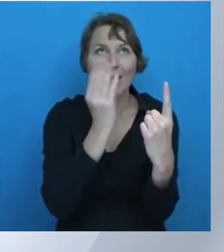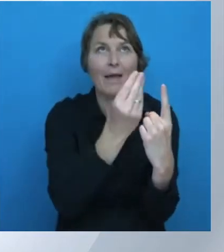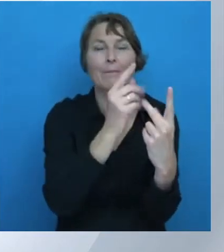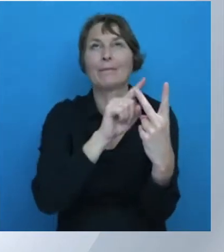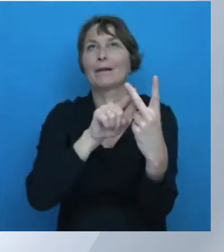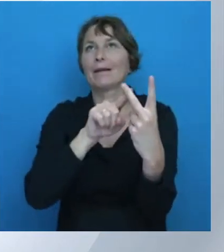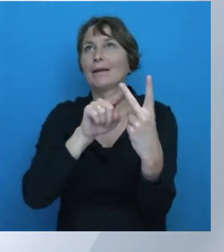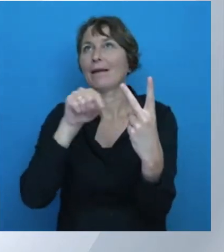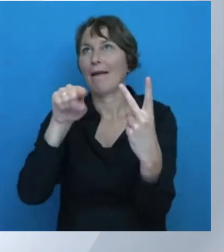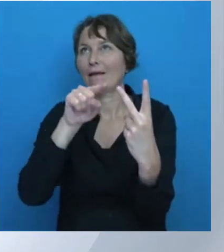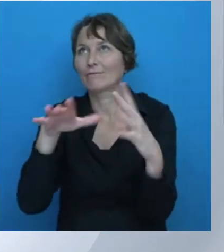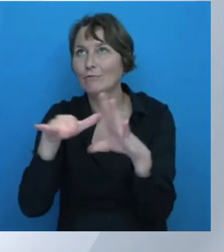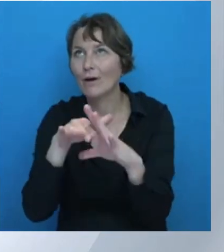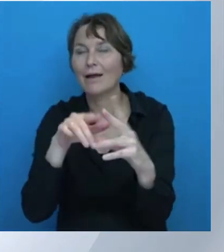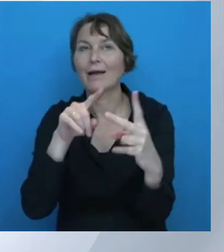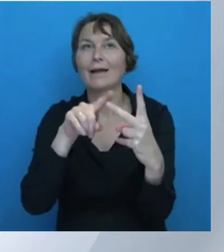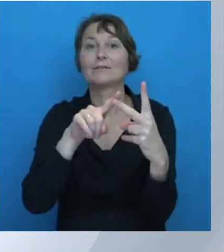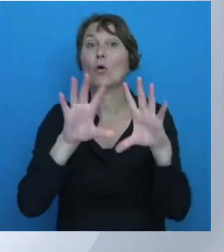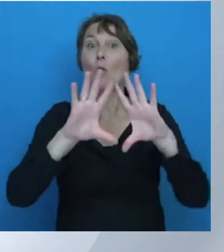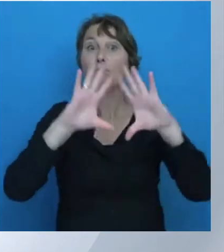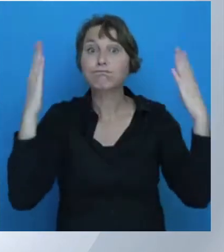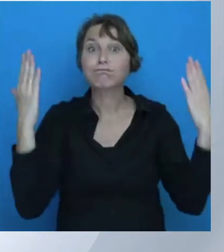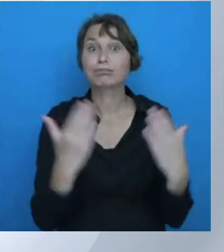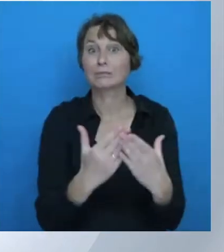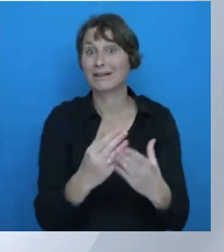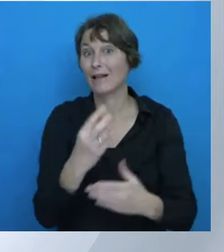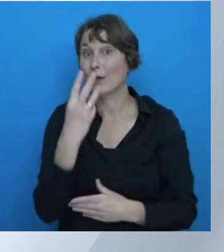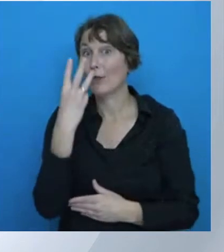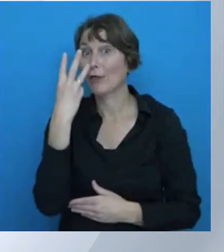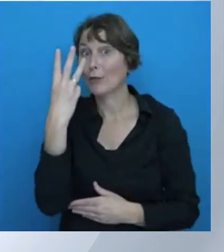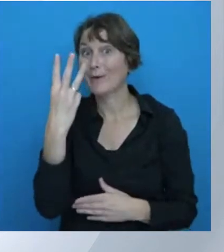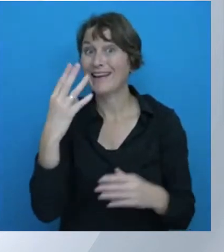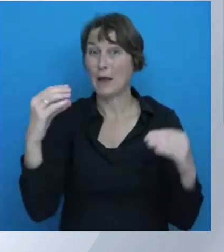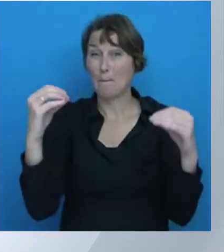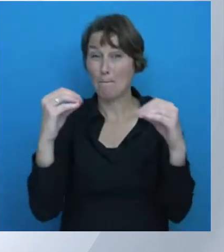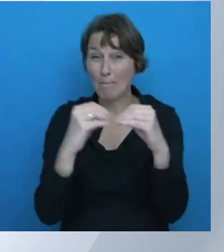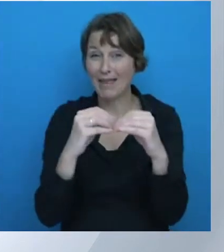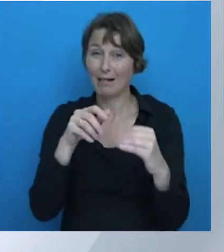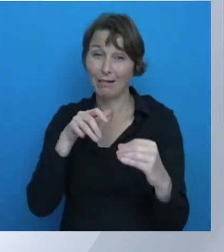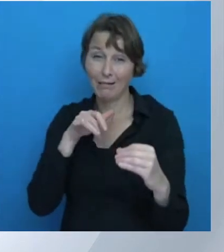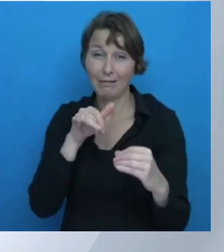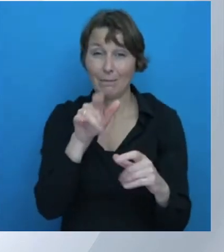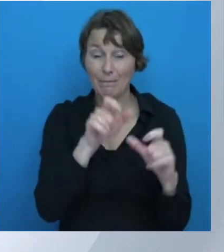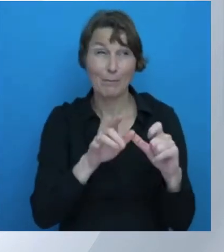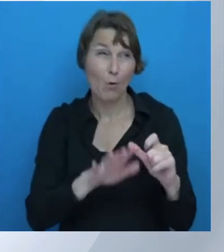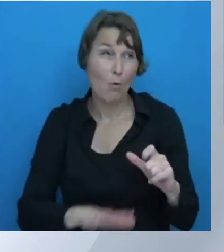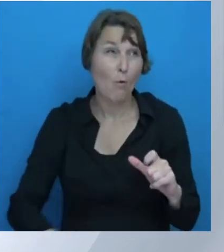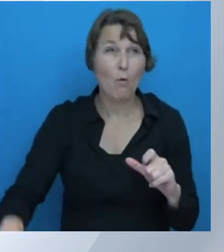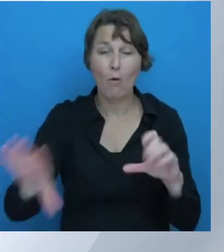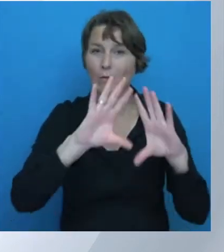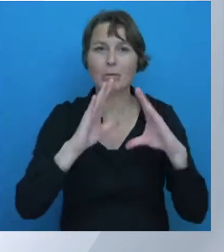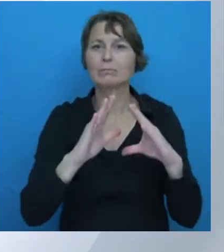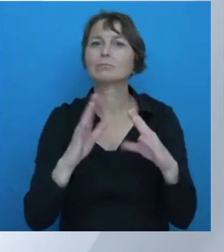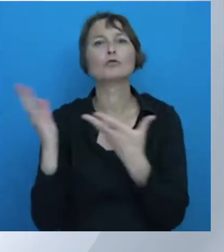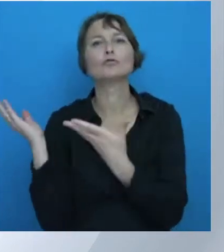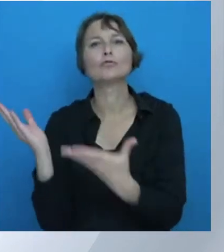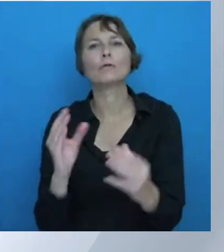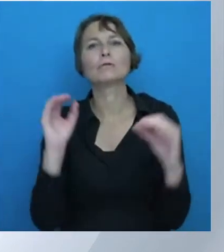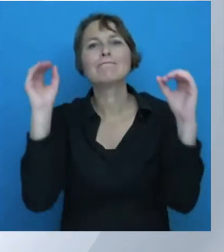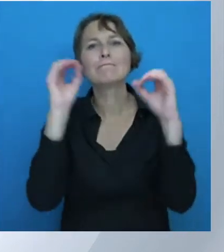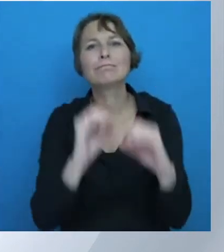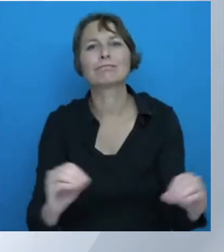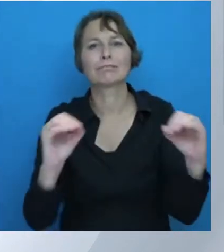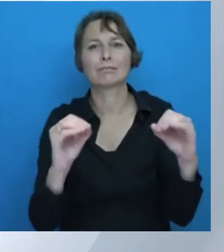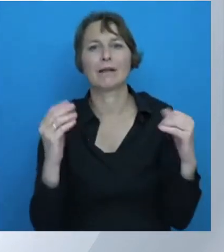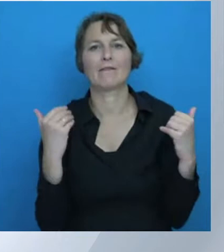for accessibility is not catering for those 3 billion people. Let's look at how you apply that persona spectrum onto